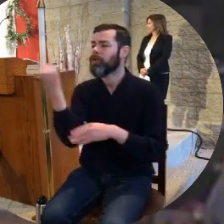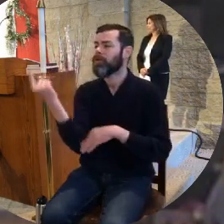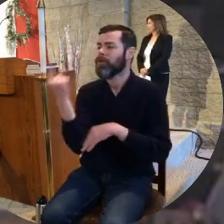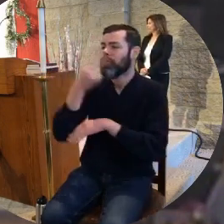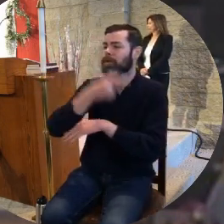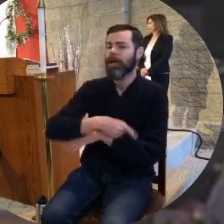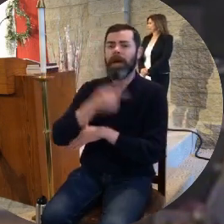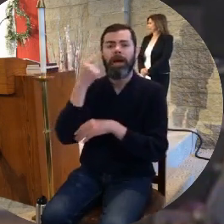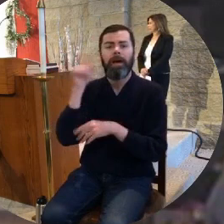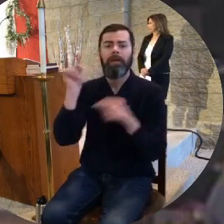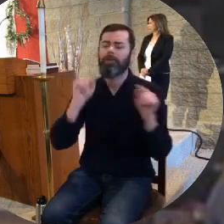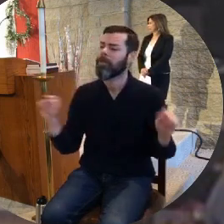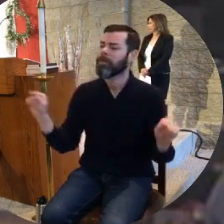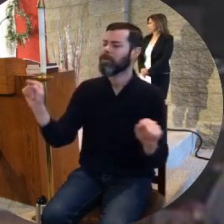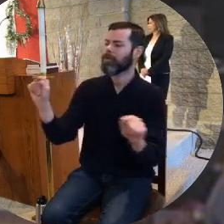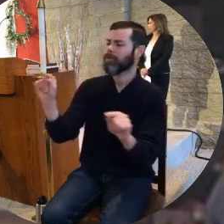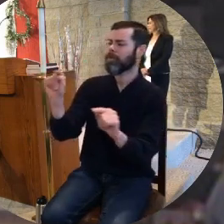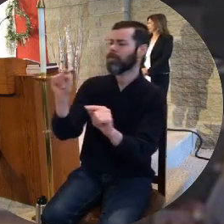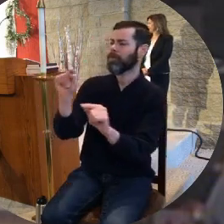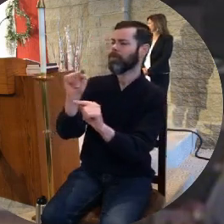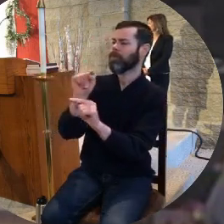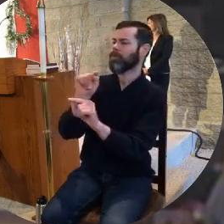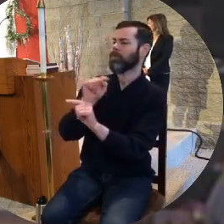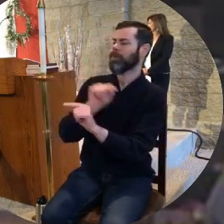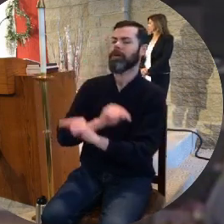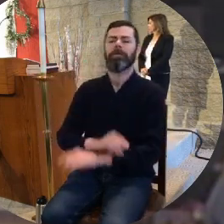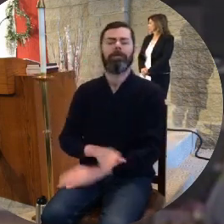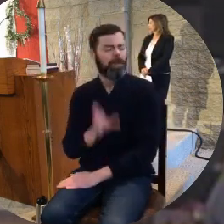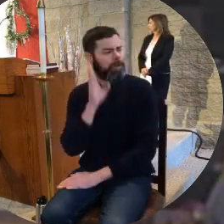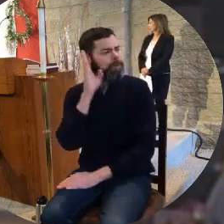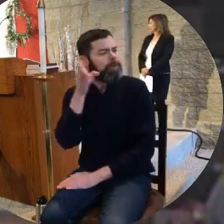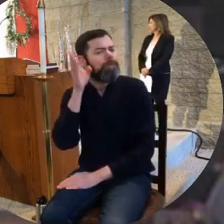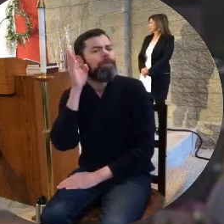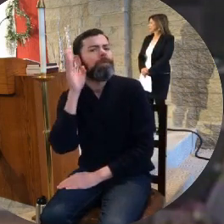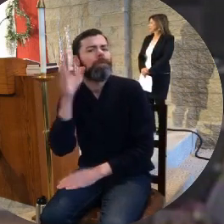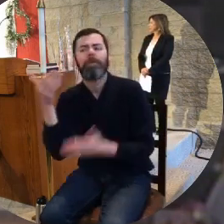New day for you. It's gonna be a new.